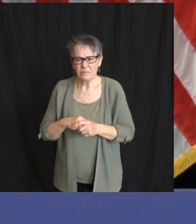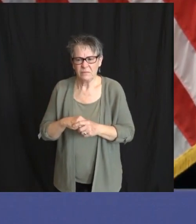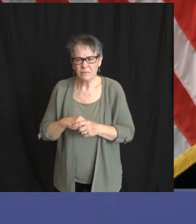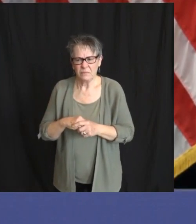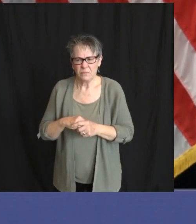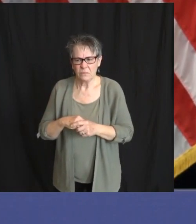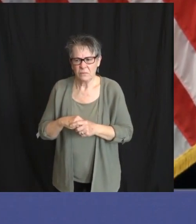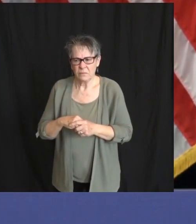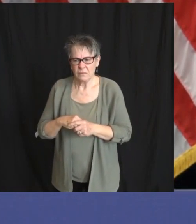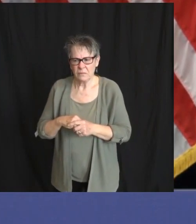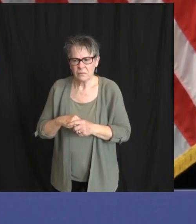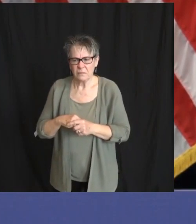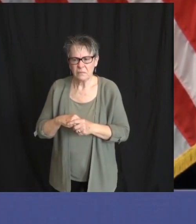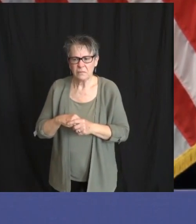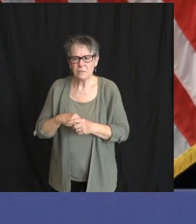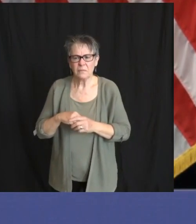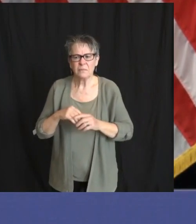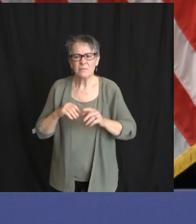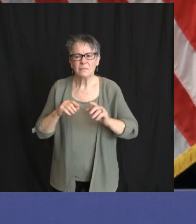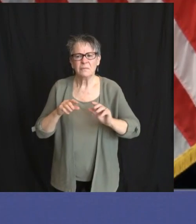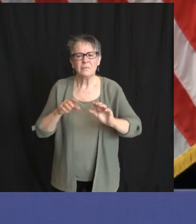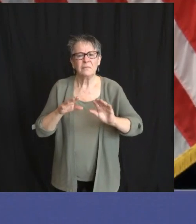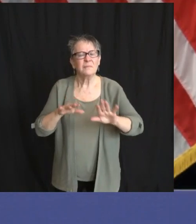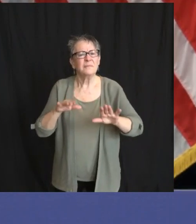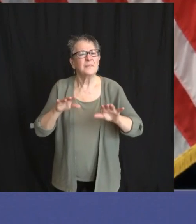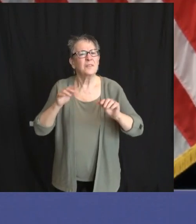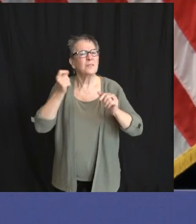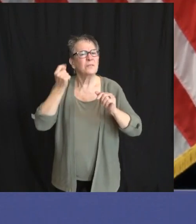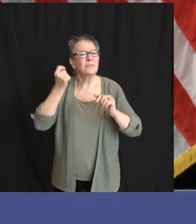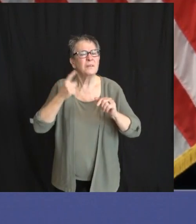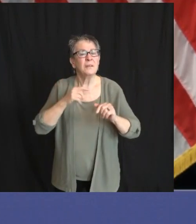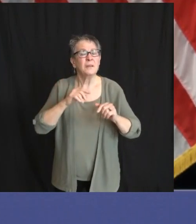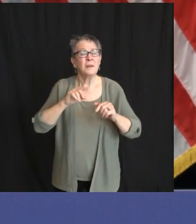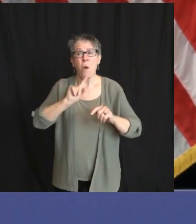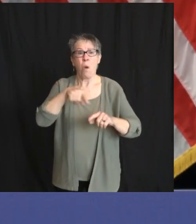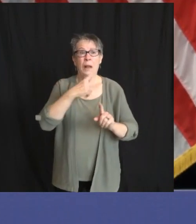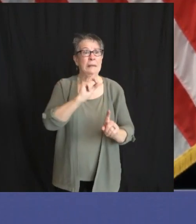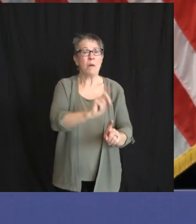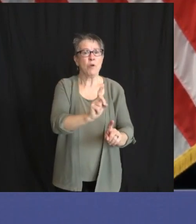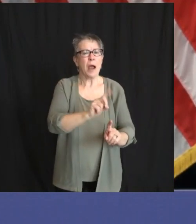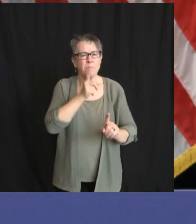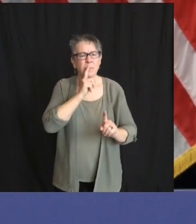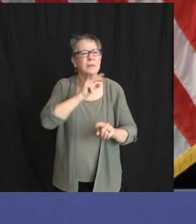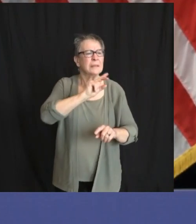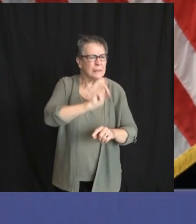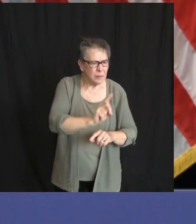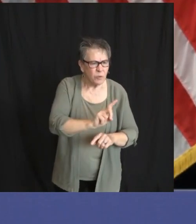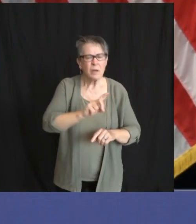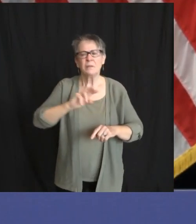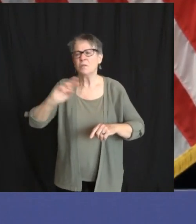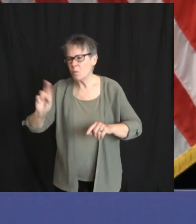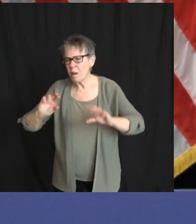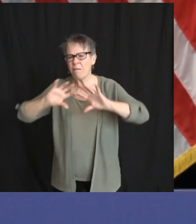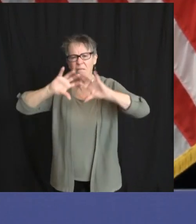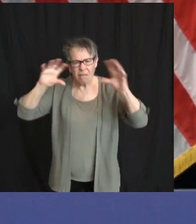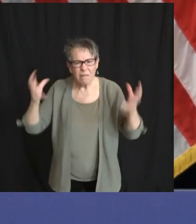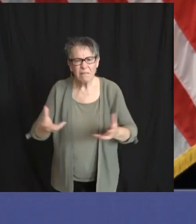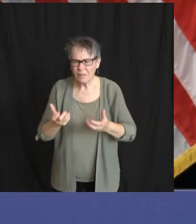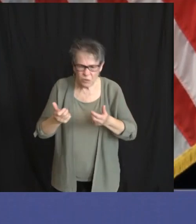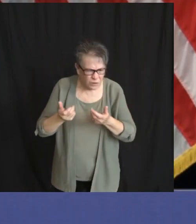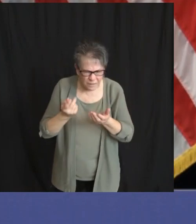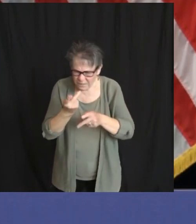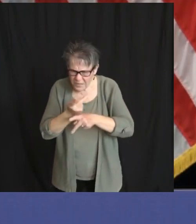to pay for the very folks at the front line who we need to keep on the payroll. And the alternative here is an ugly one for